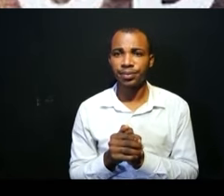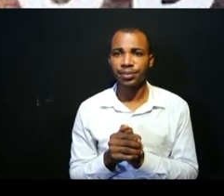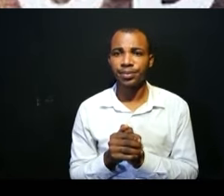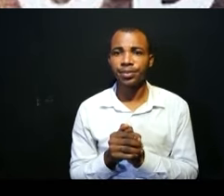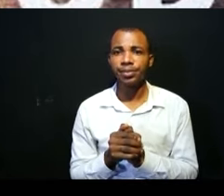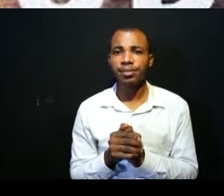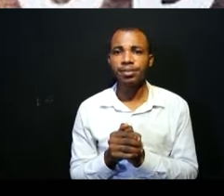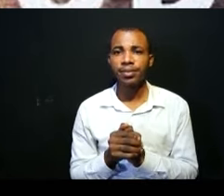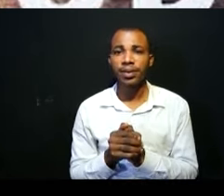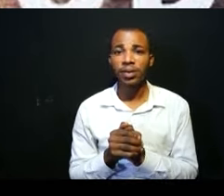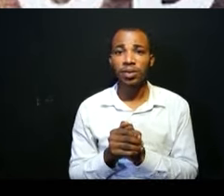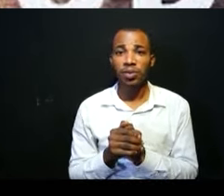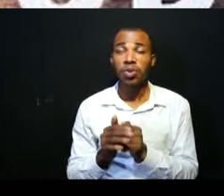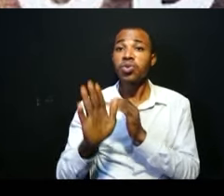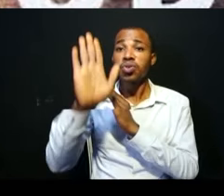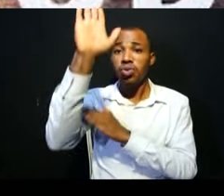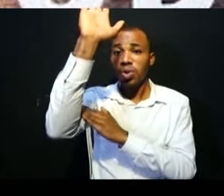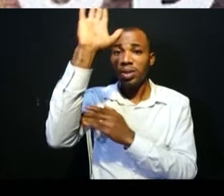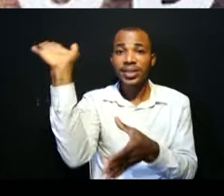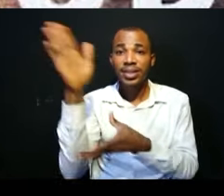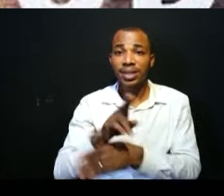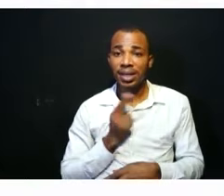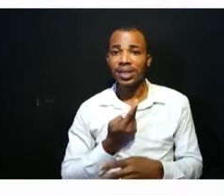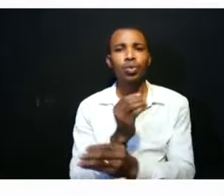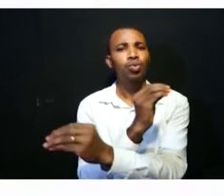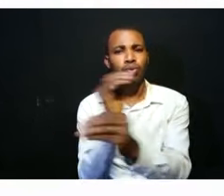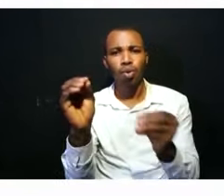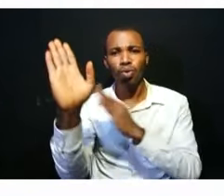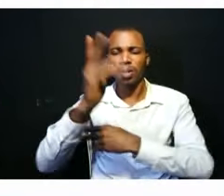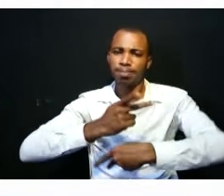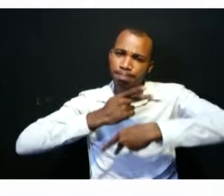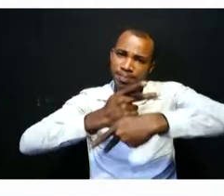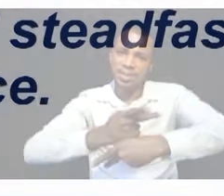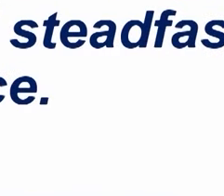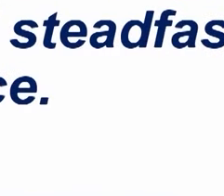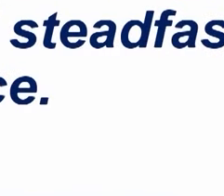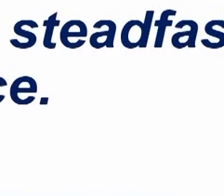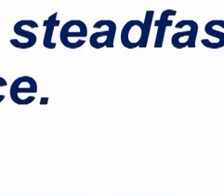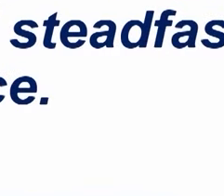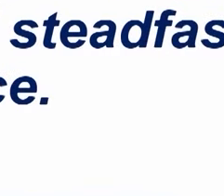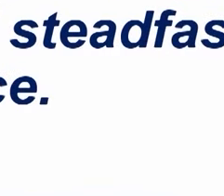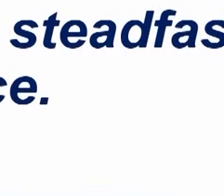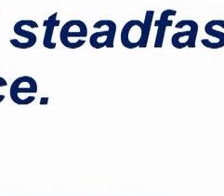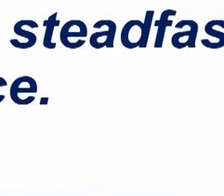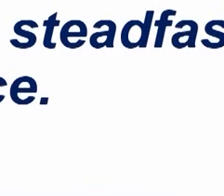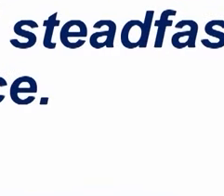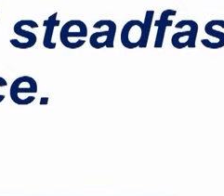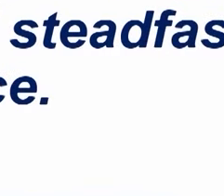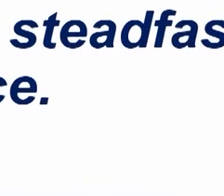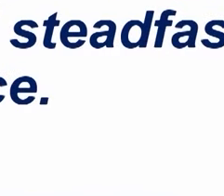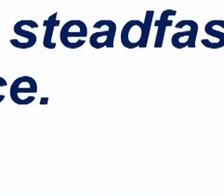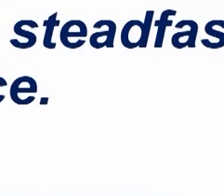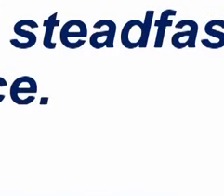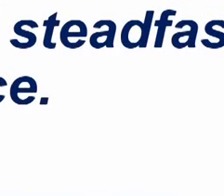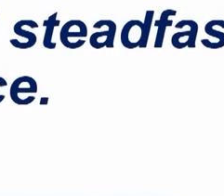you. God will keep us in perfect peace. If our mind is stayed on Him,